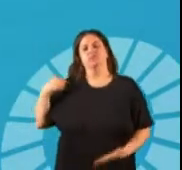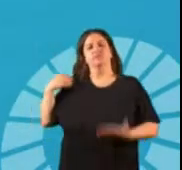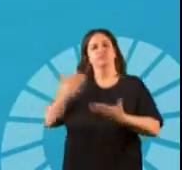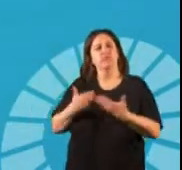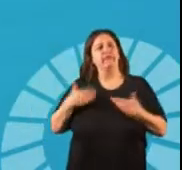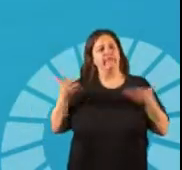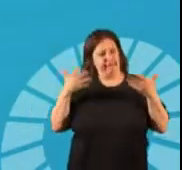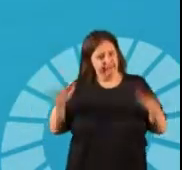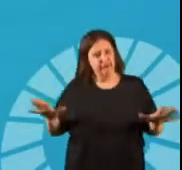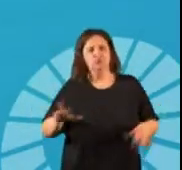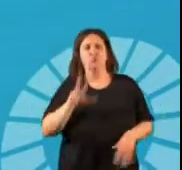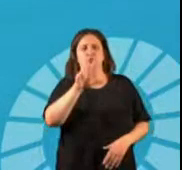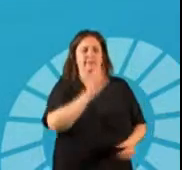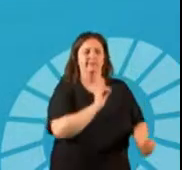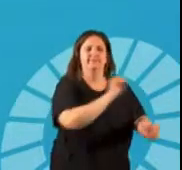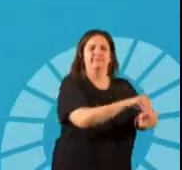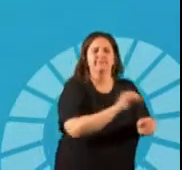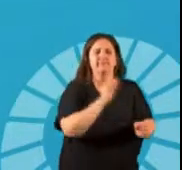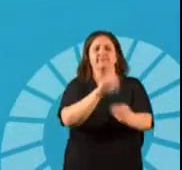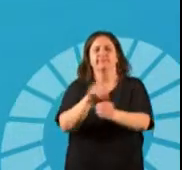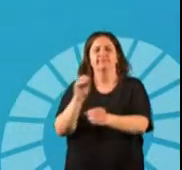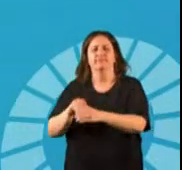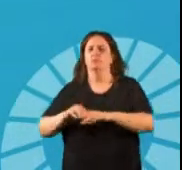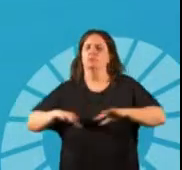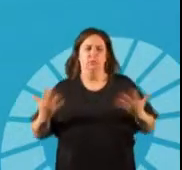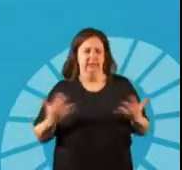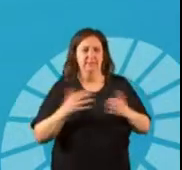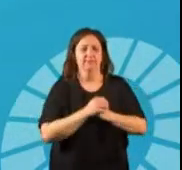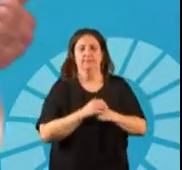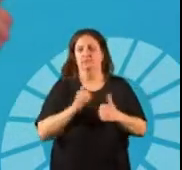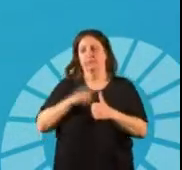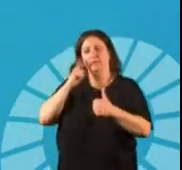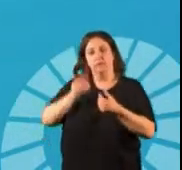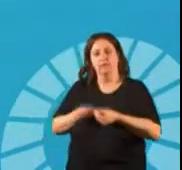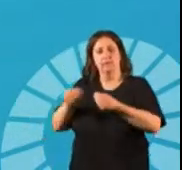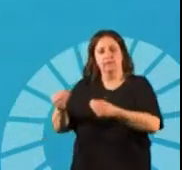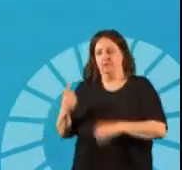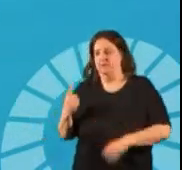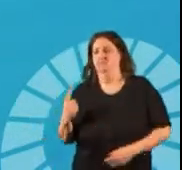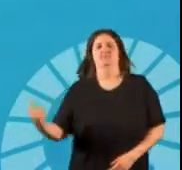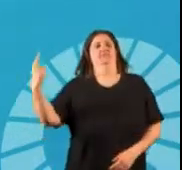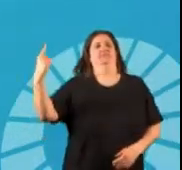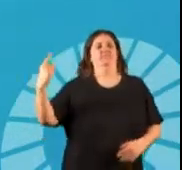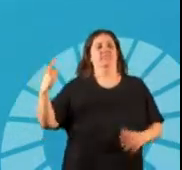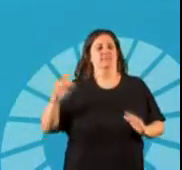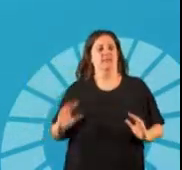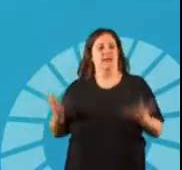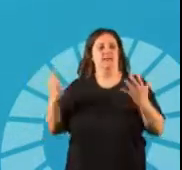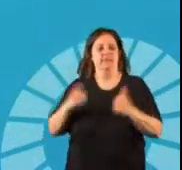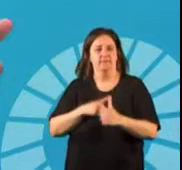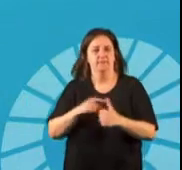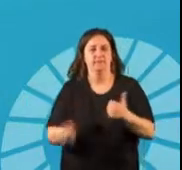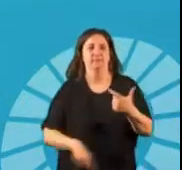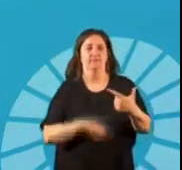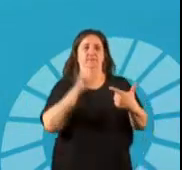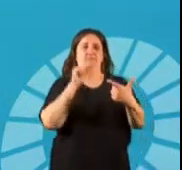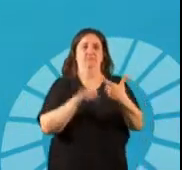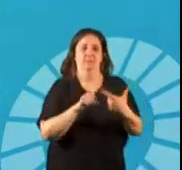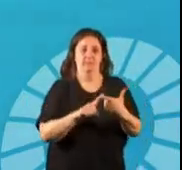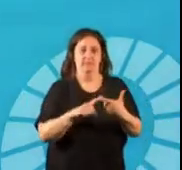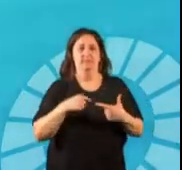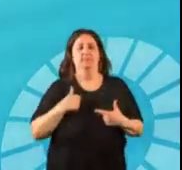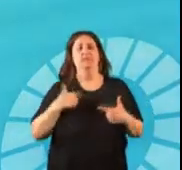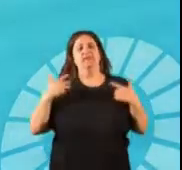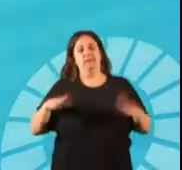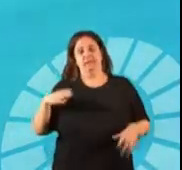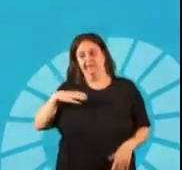add $650 million around things I call cash, care, and data. Cash being all those